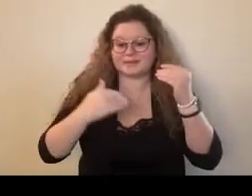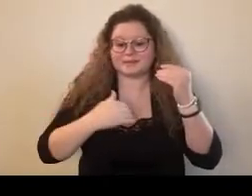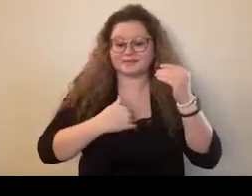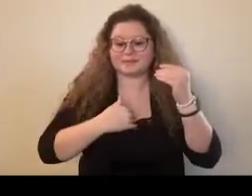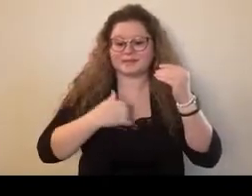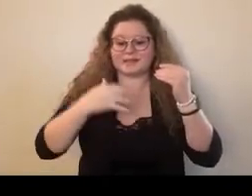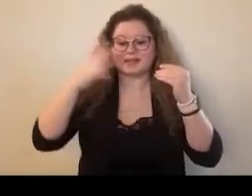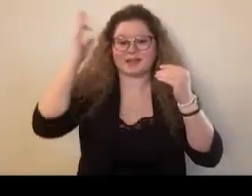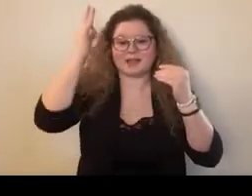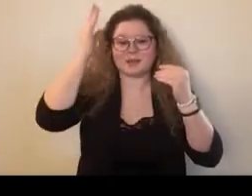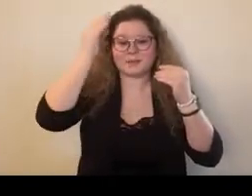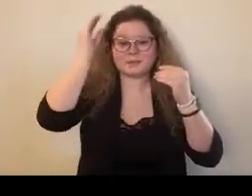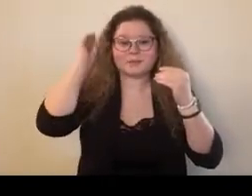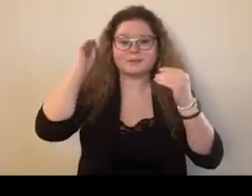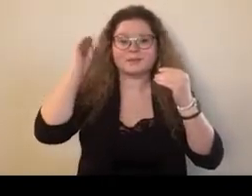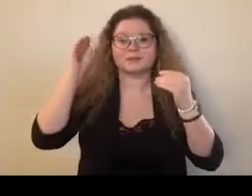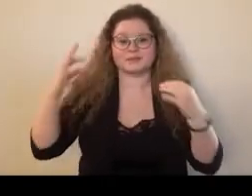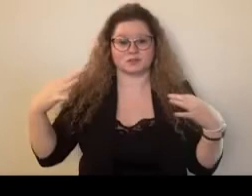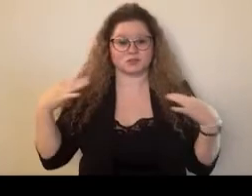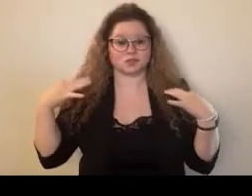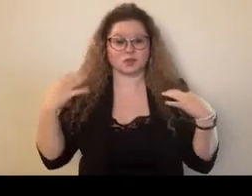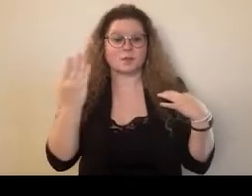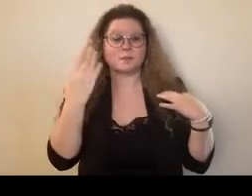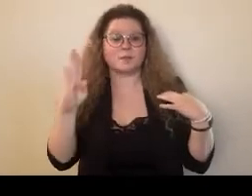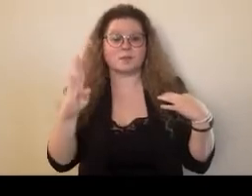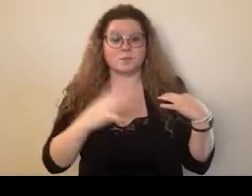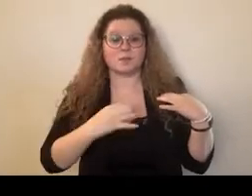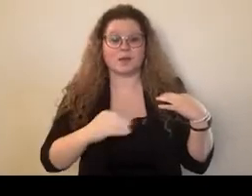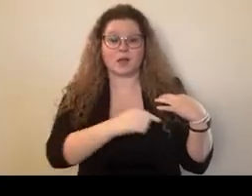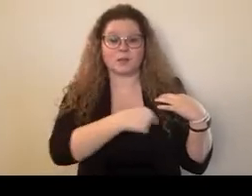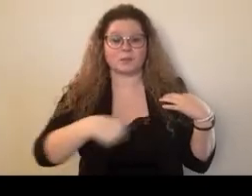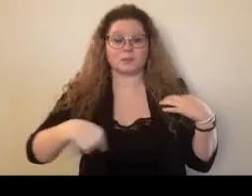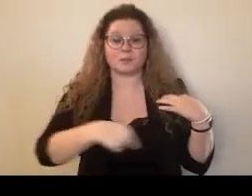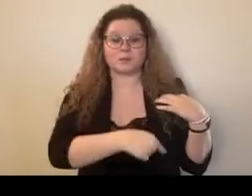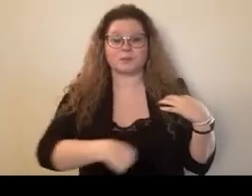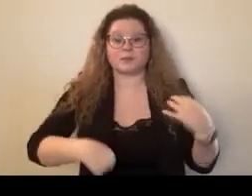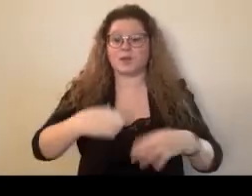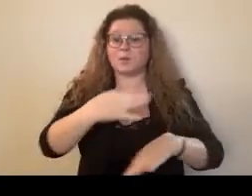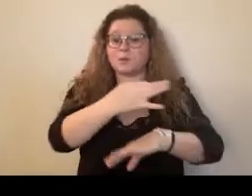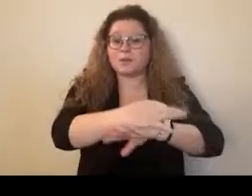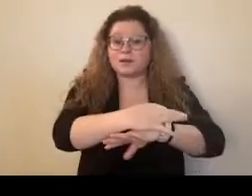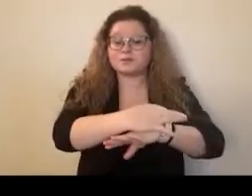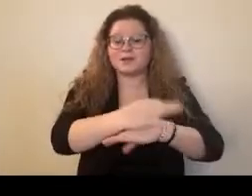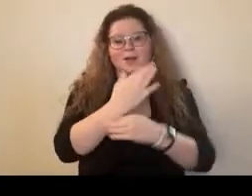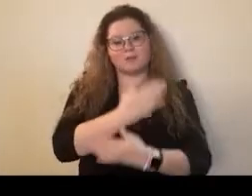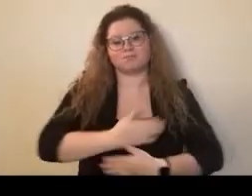shirt with white stripes, a watch, and is also enjoying his time